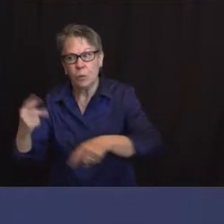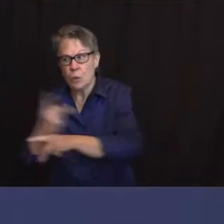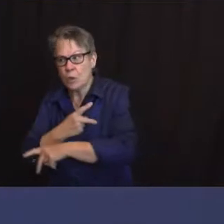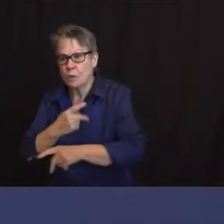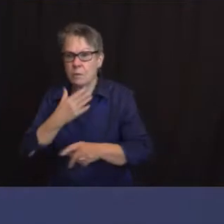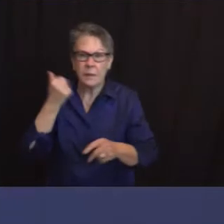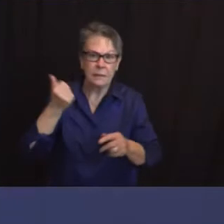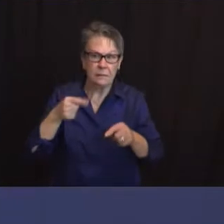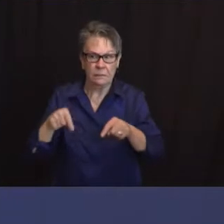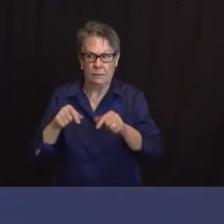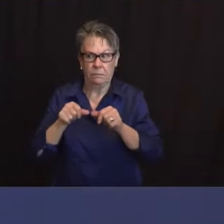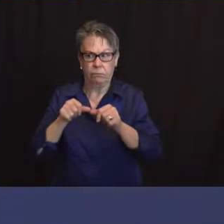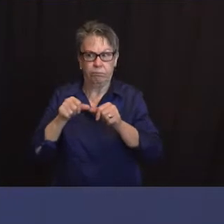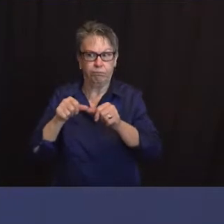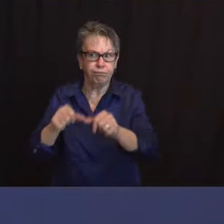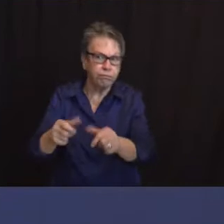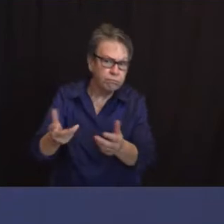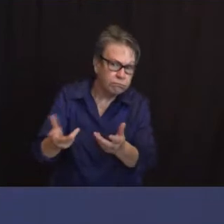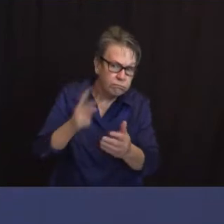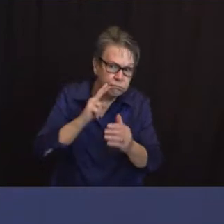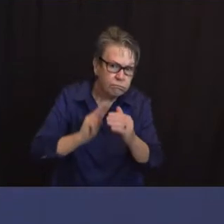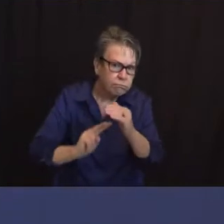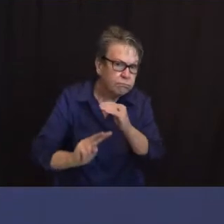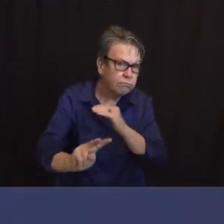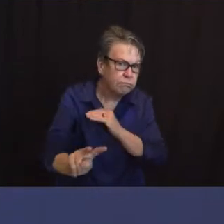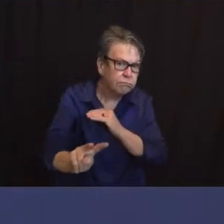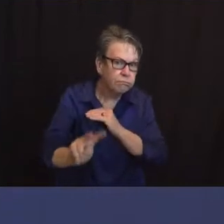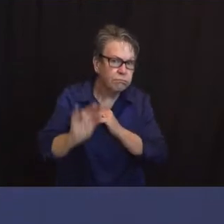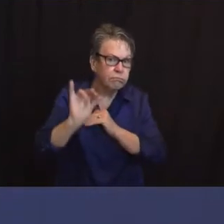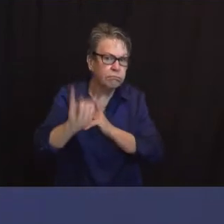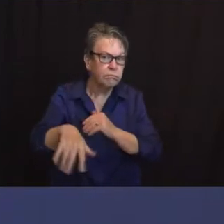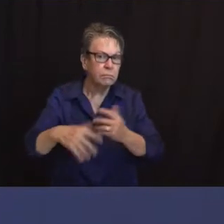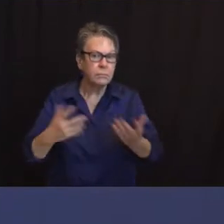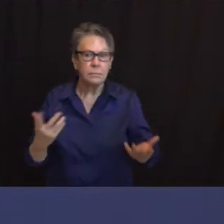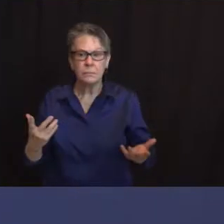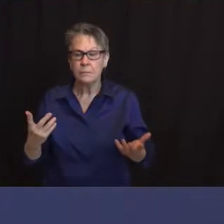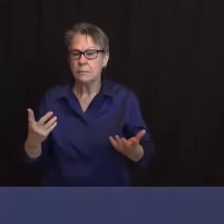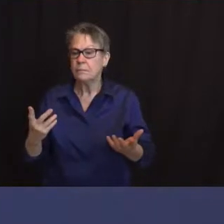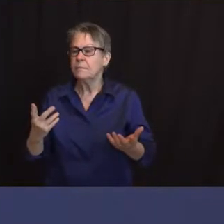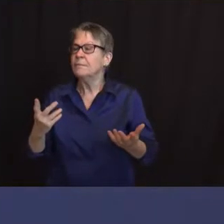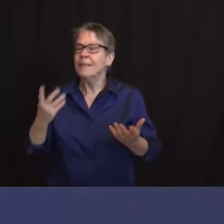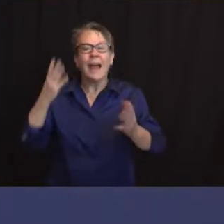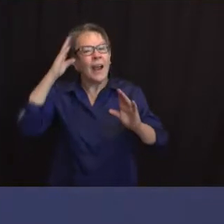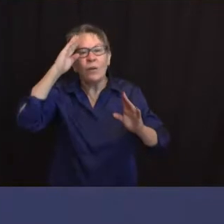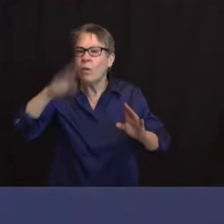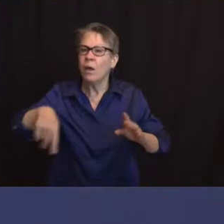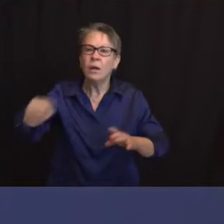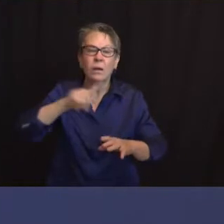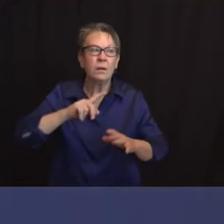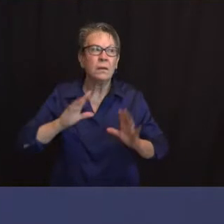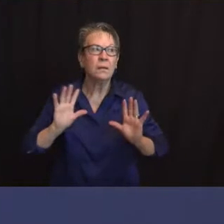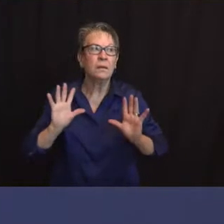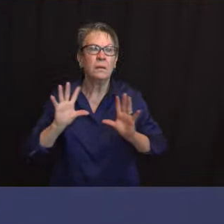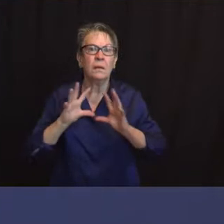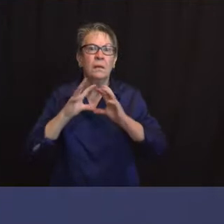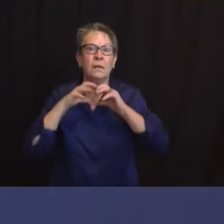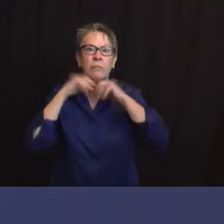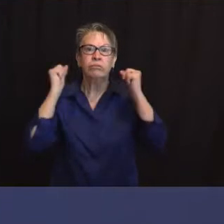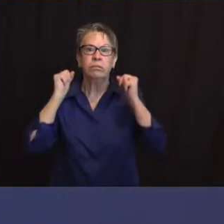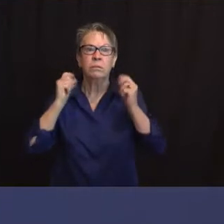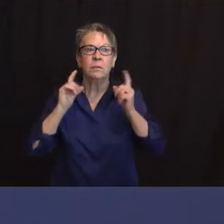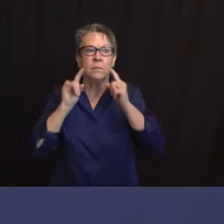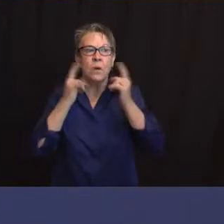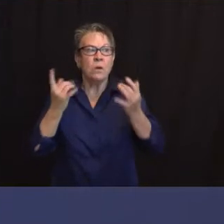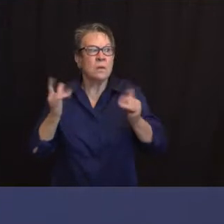And I know there's a lot, back to your first question, there's a lot of very rightful concern. I know your team, Judy, is reviewing the